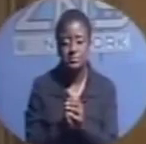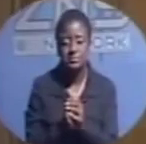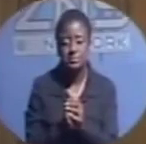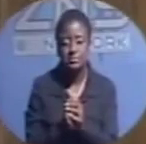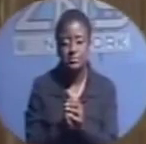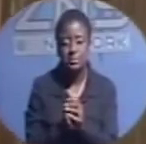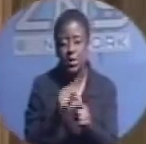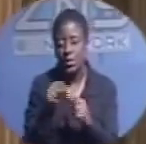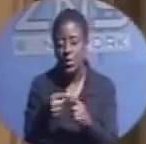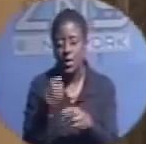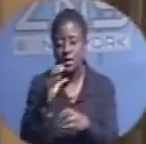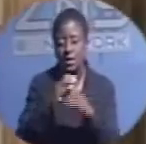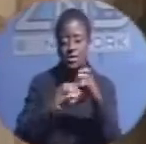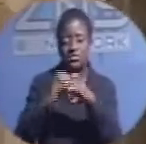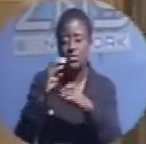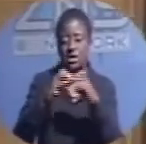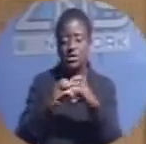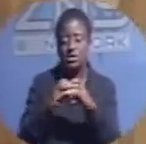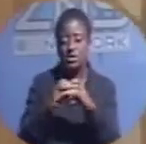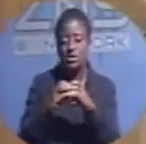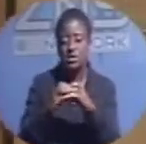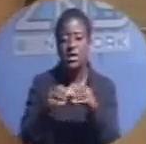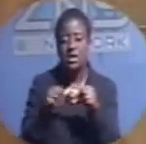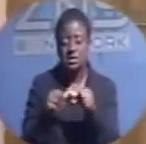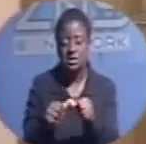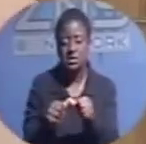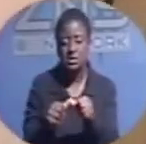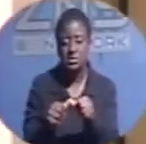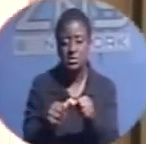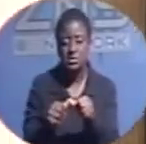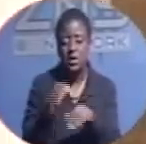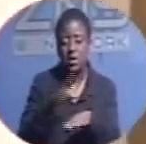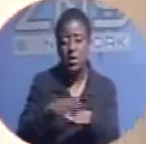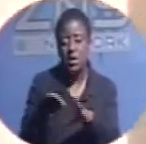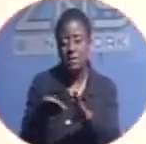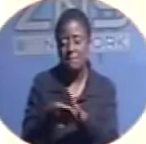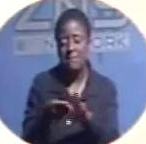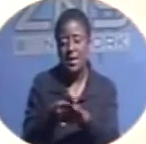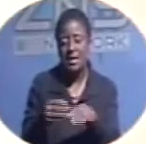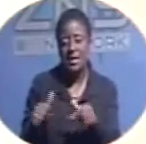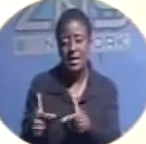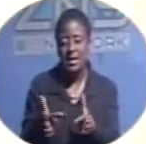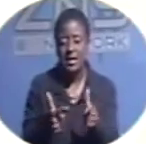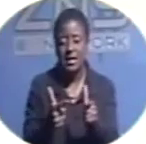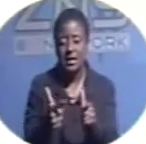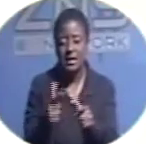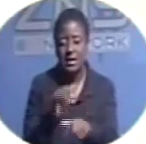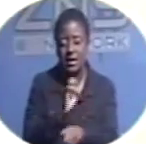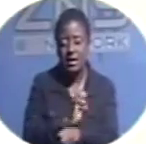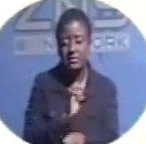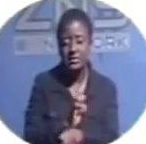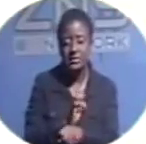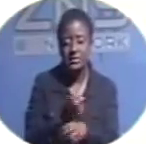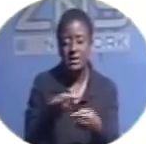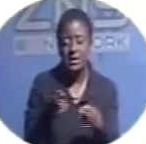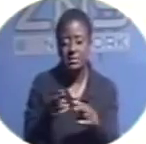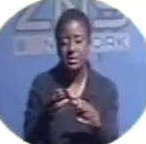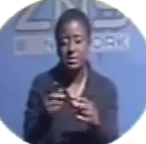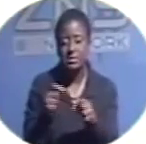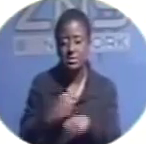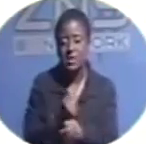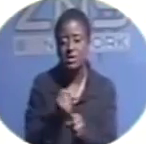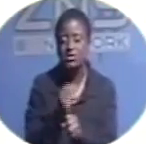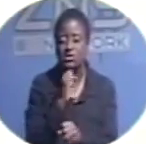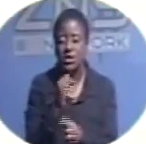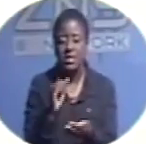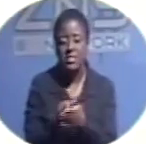With construction continuing on the Ann Sparker building here in Bank Lane, efforts are also underway to ensure that judges and support staff who work in